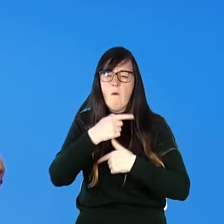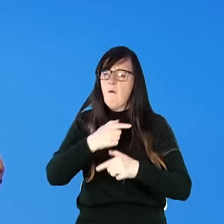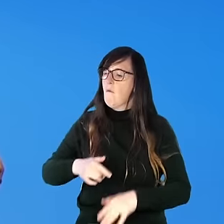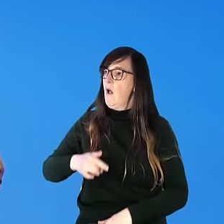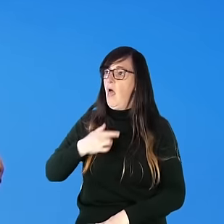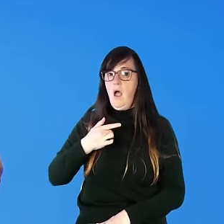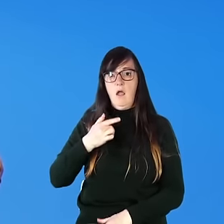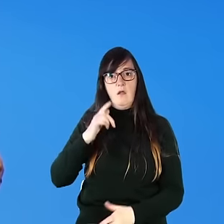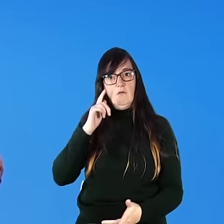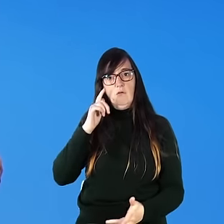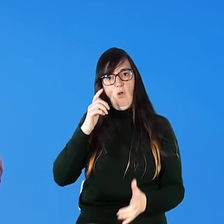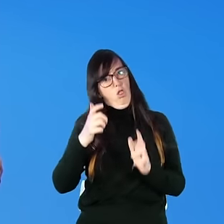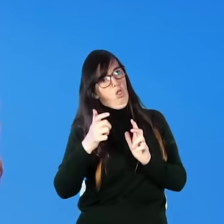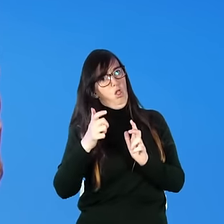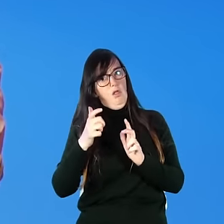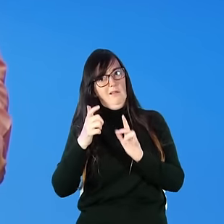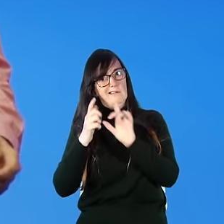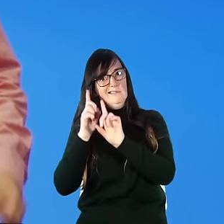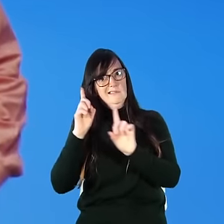goes askew.